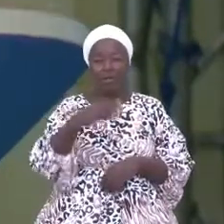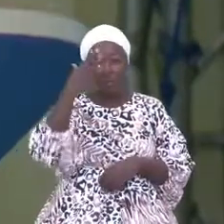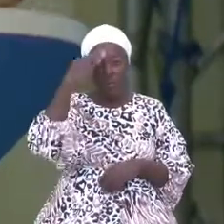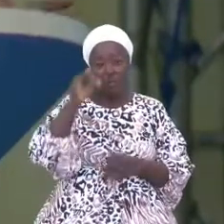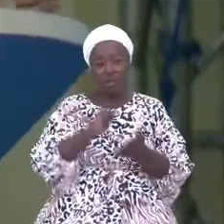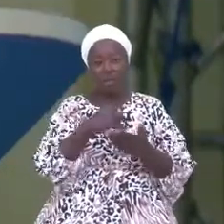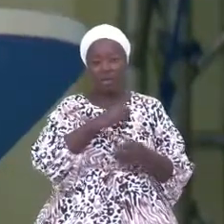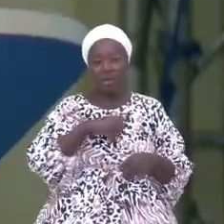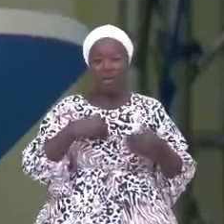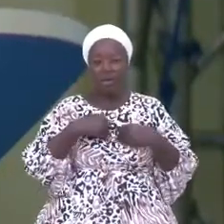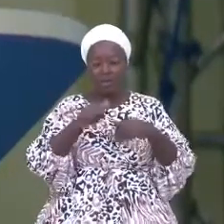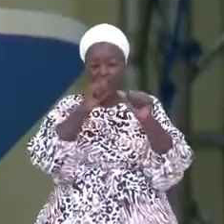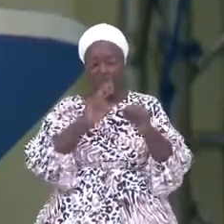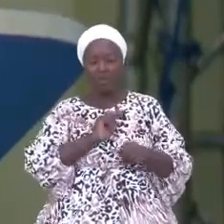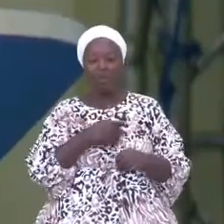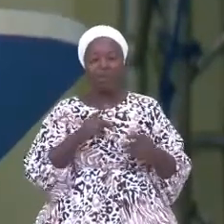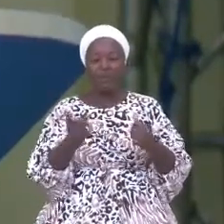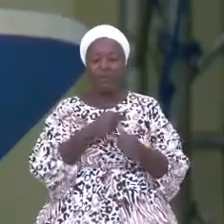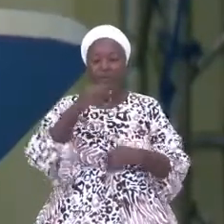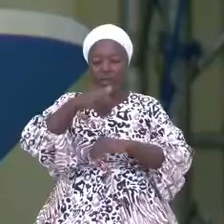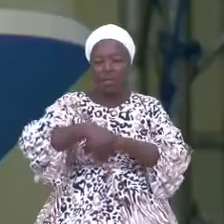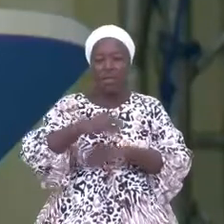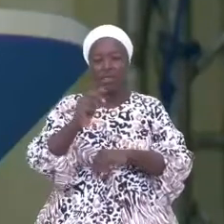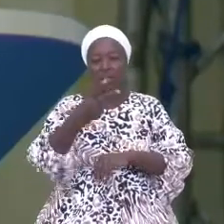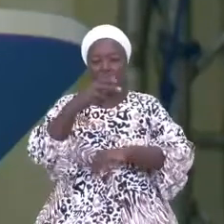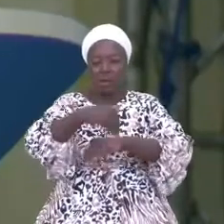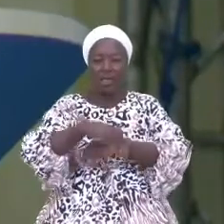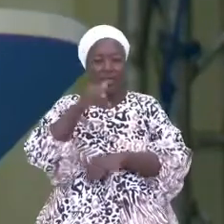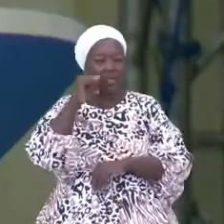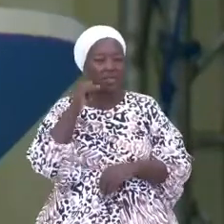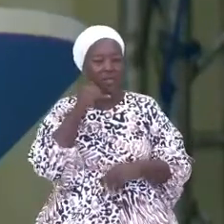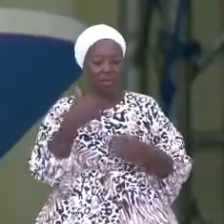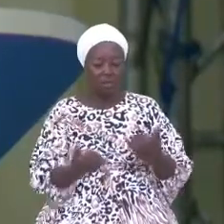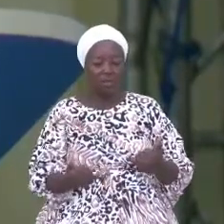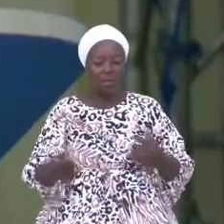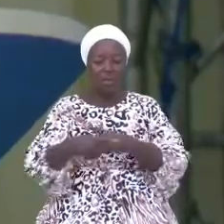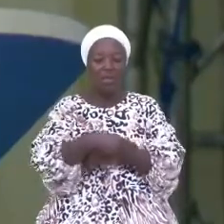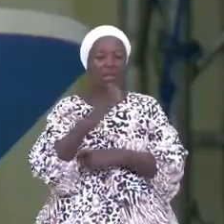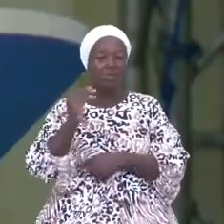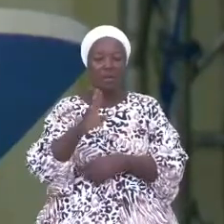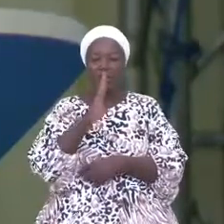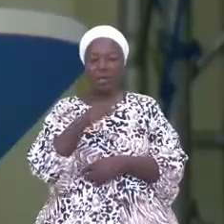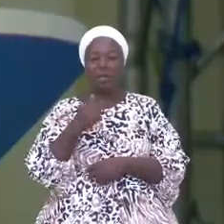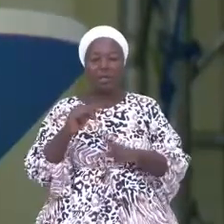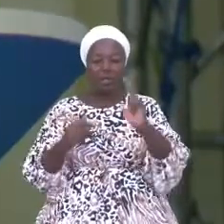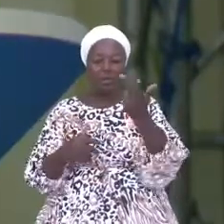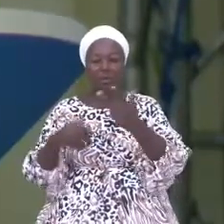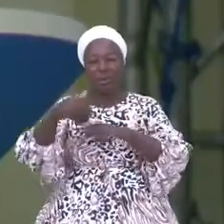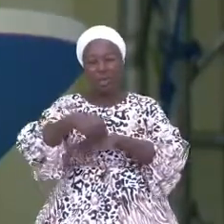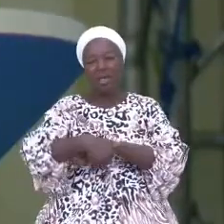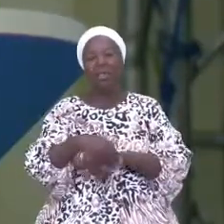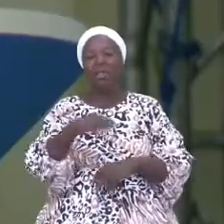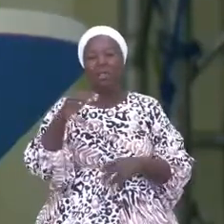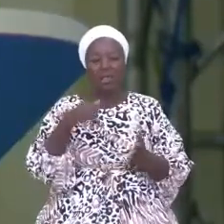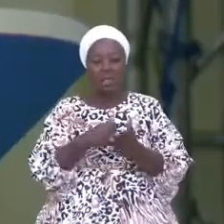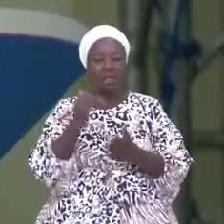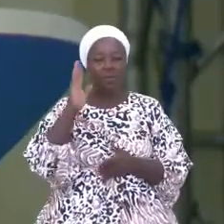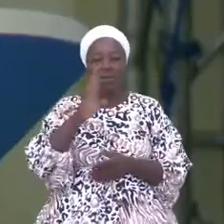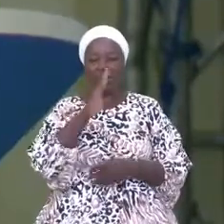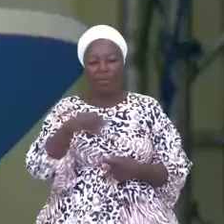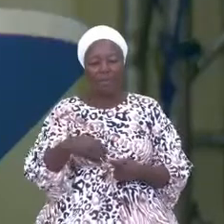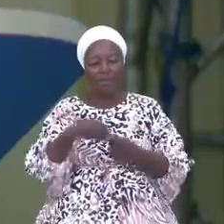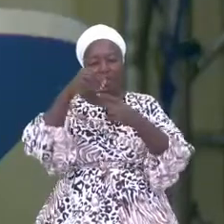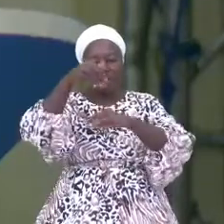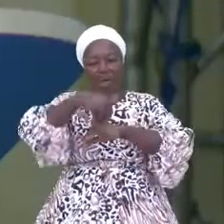blessed us the first night, the second night yesterday, today being the third night. It will be a special